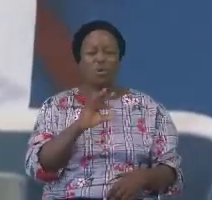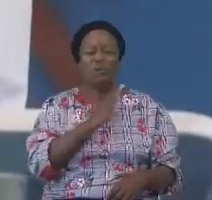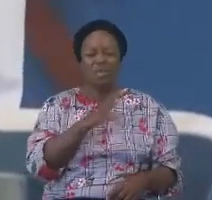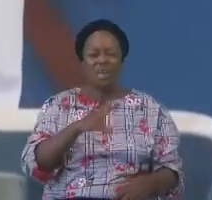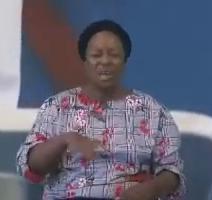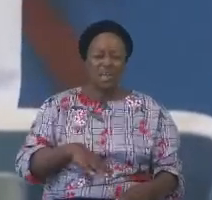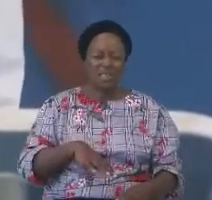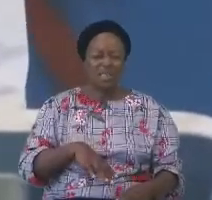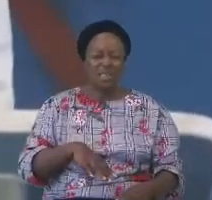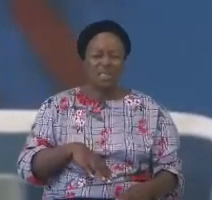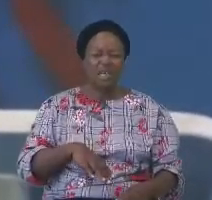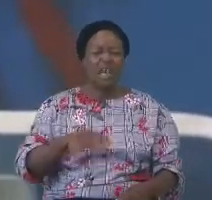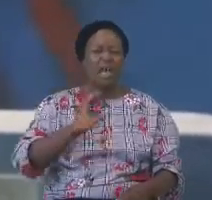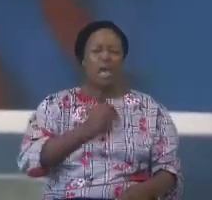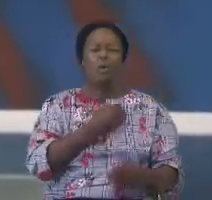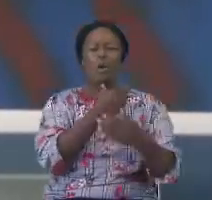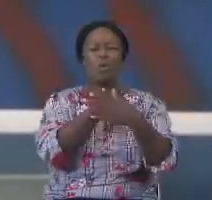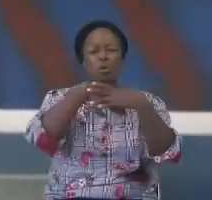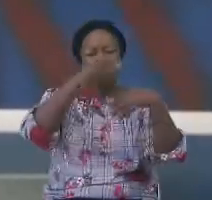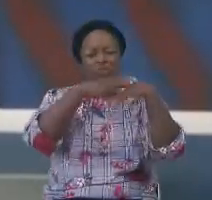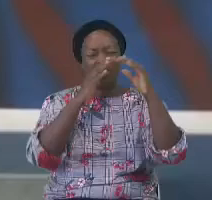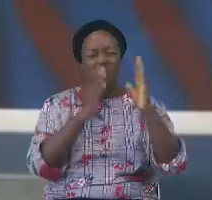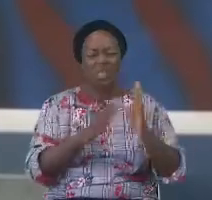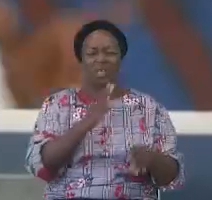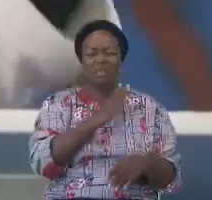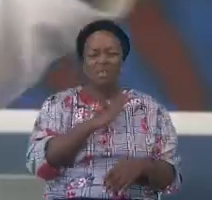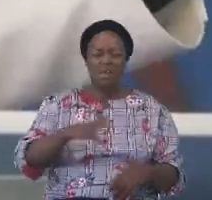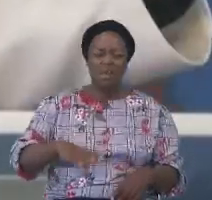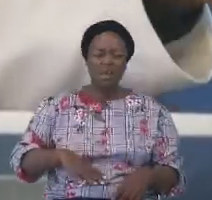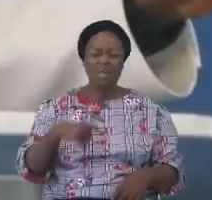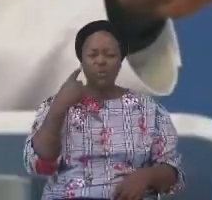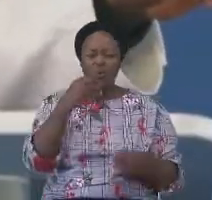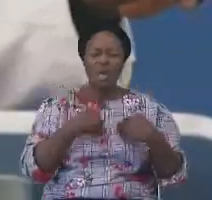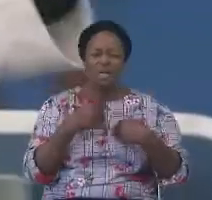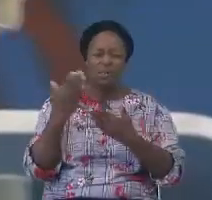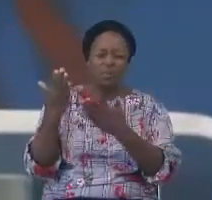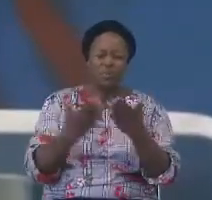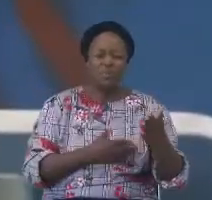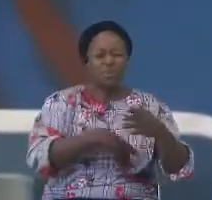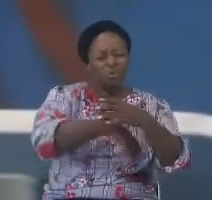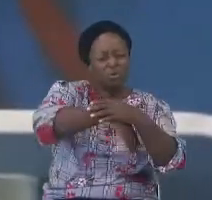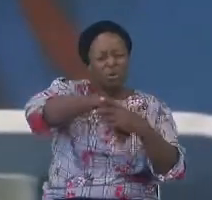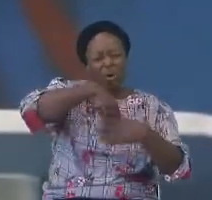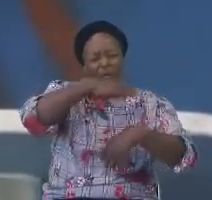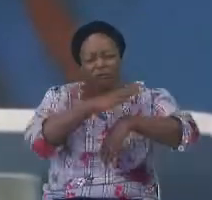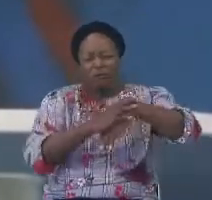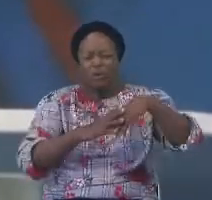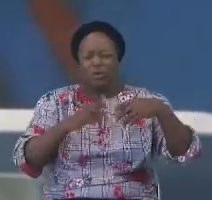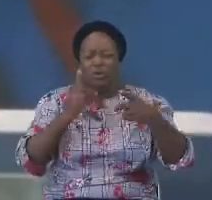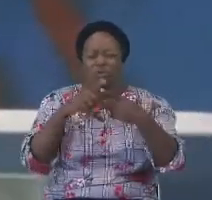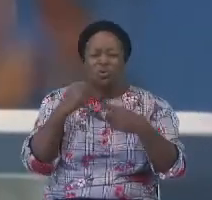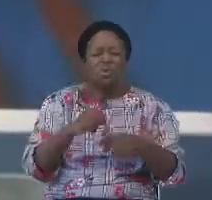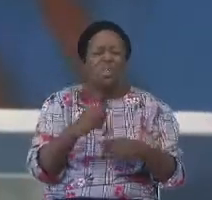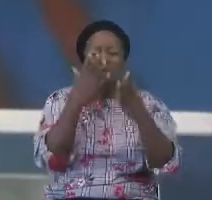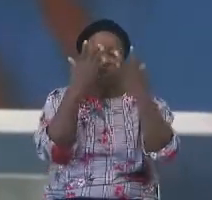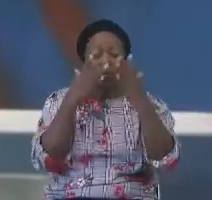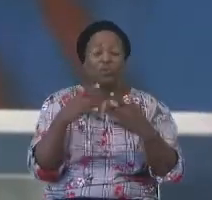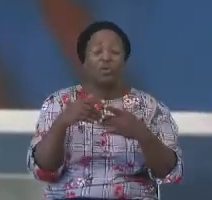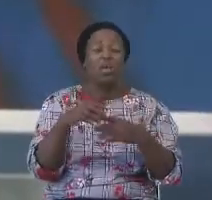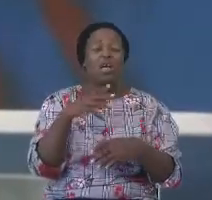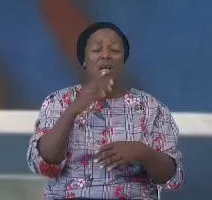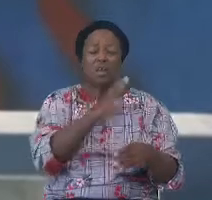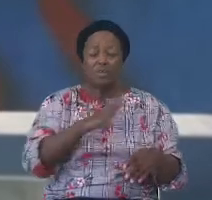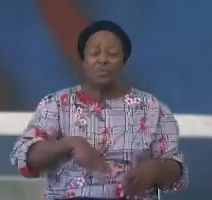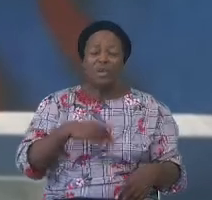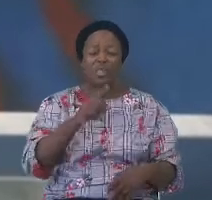acceptable sacrifice reminding us of christ our comforter christ was brought